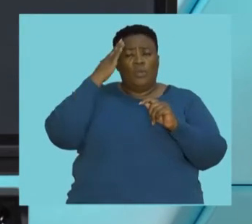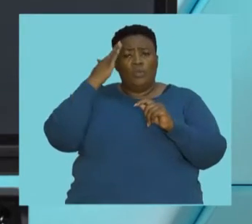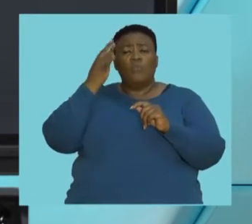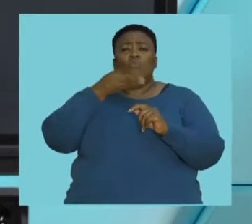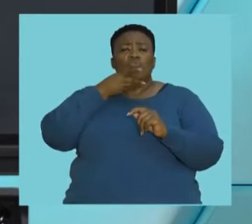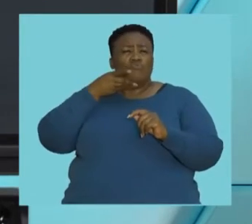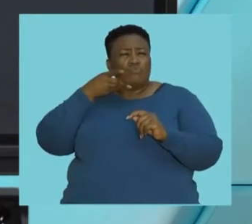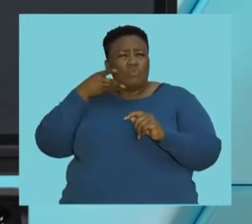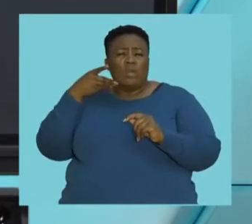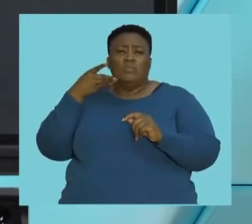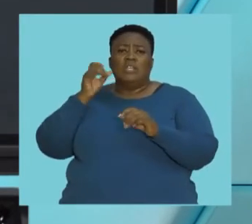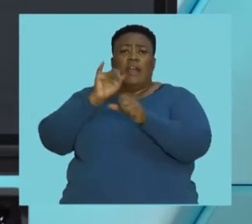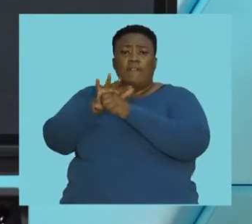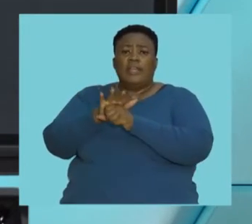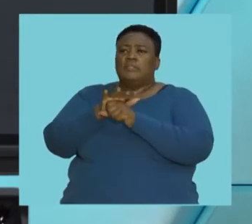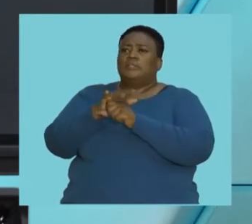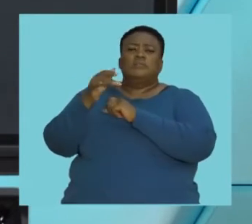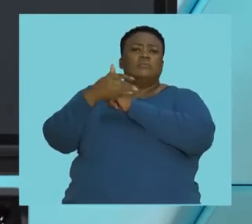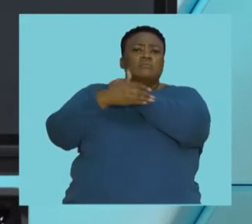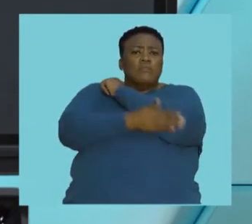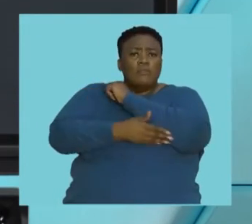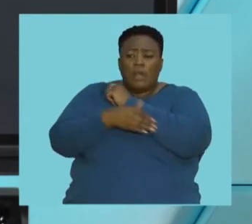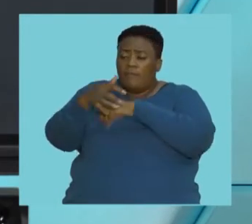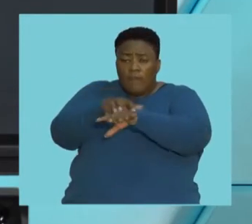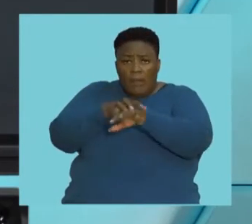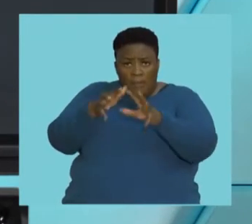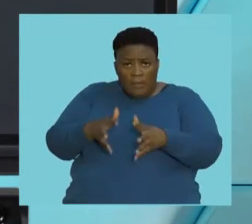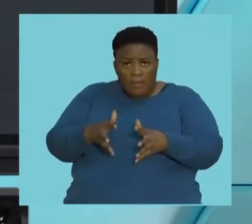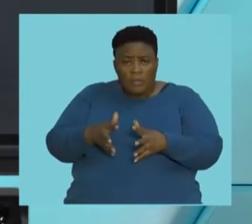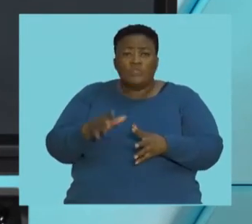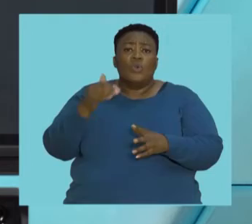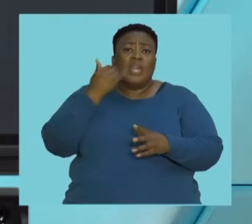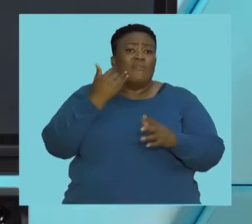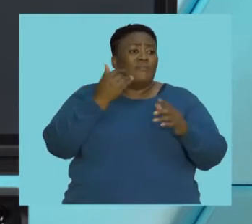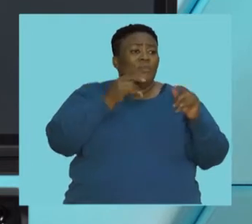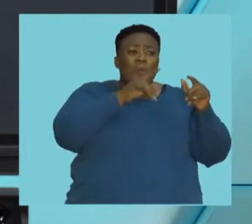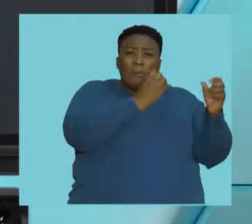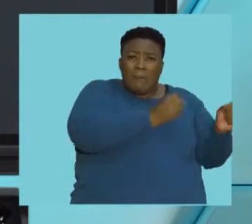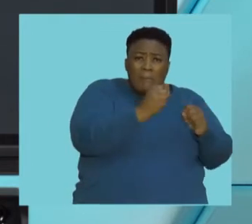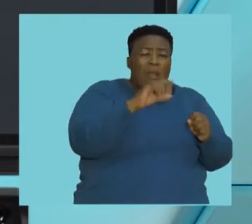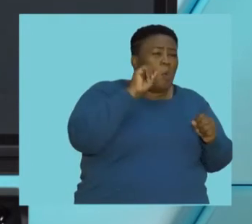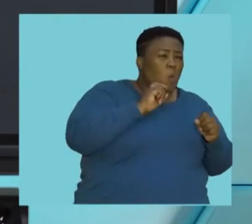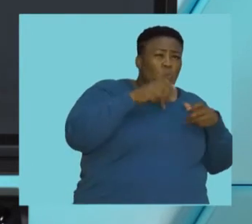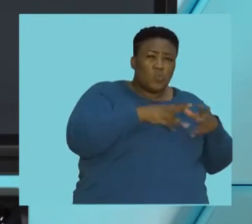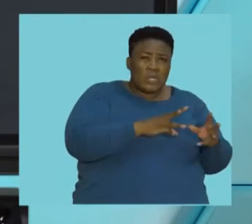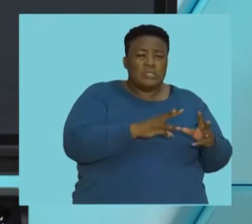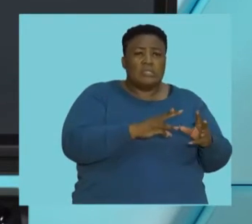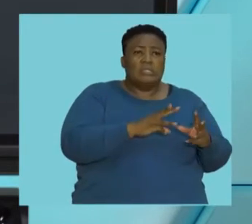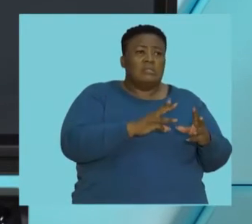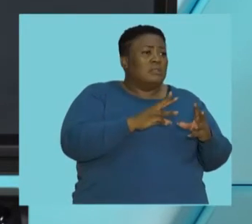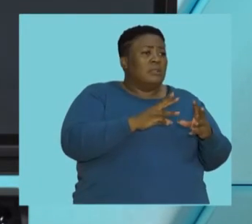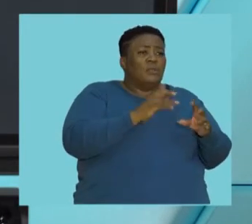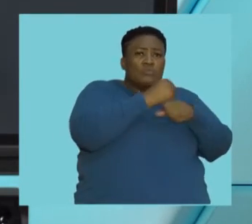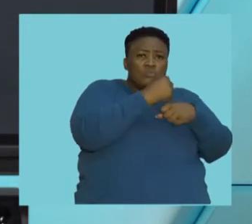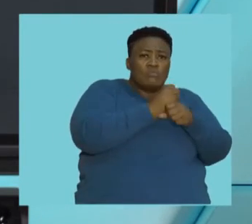that if you haven't changed and evolved in terms of the techniques that you're using to produce food, you're going to find that